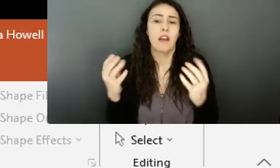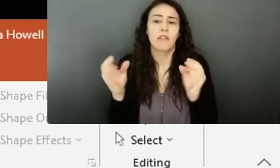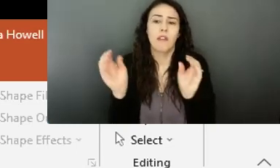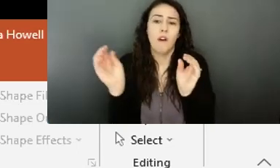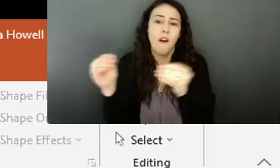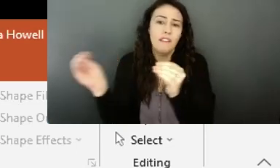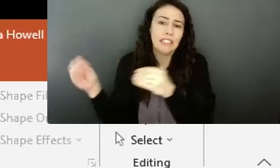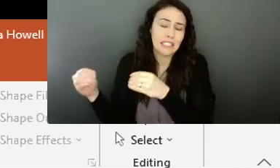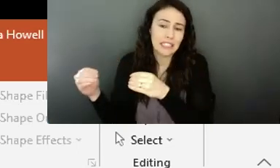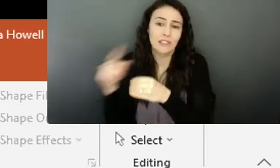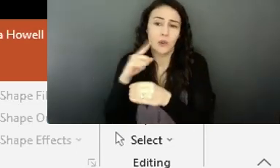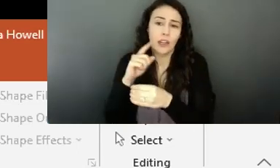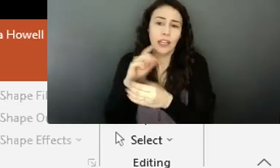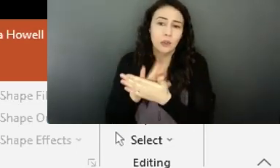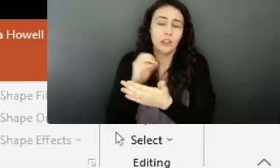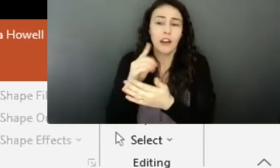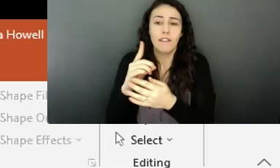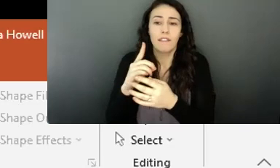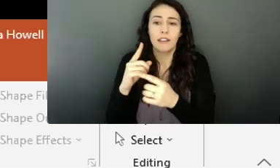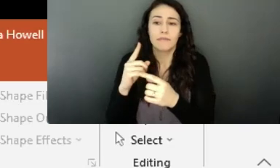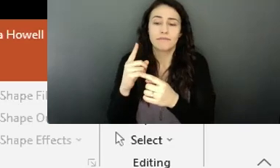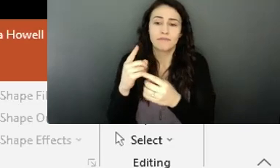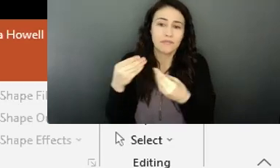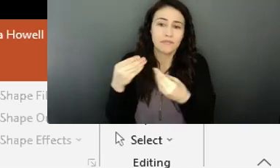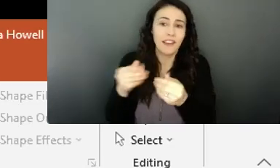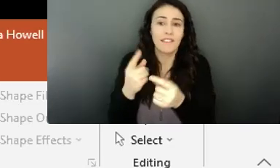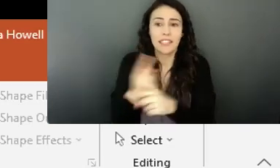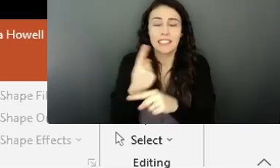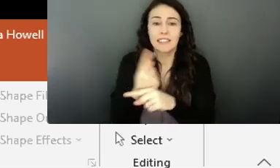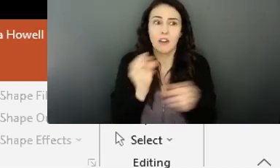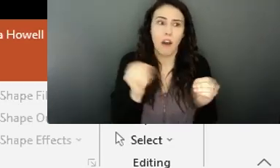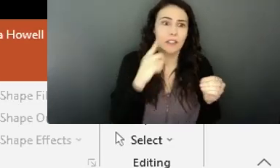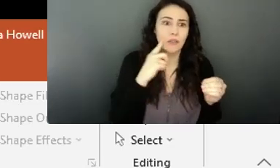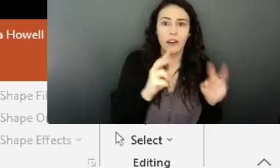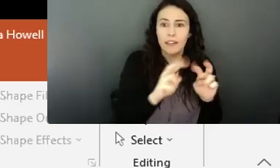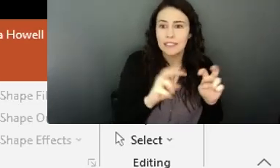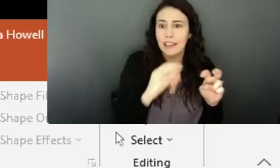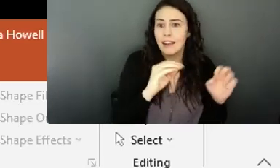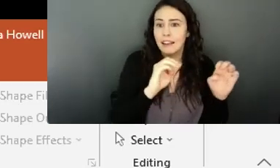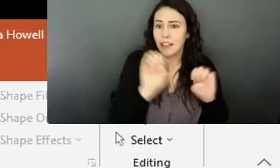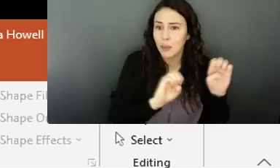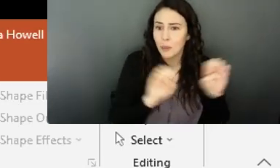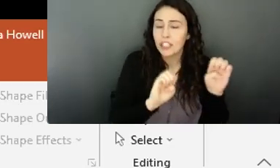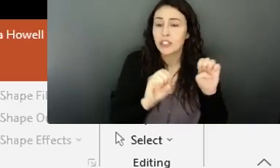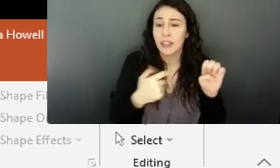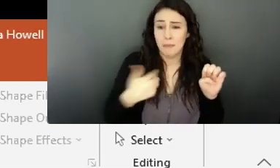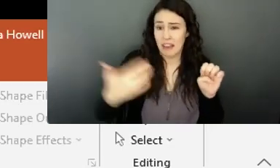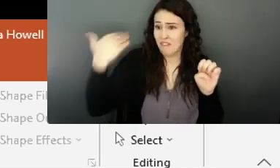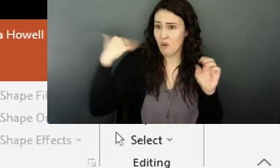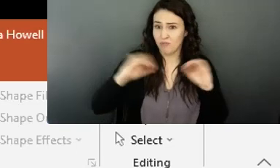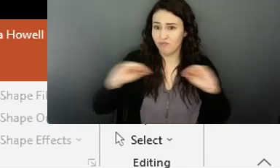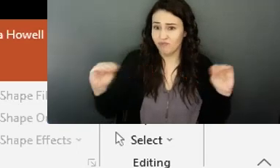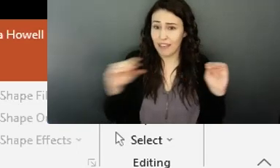institutional effectiveness, offices of assessment and evaluation, and we never used to have those in the old